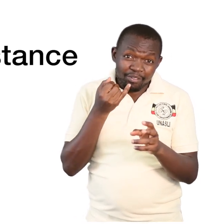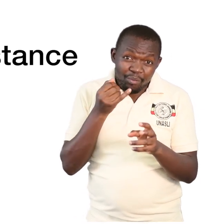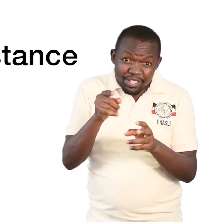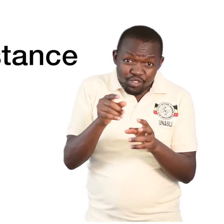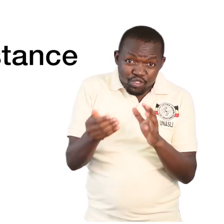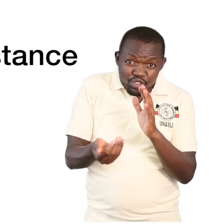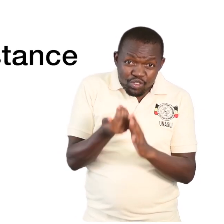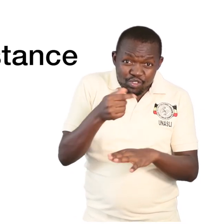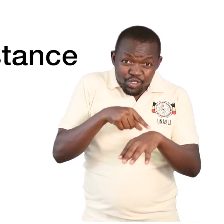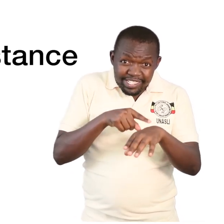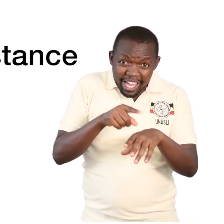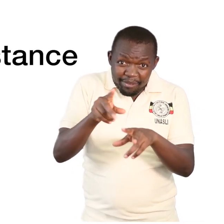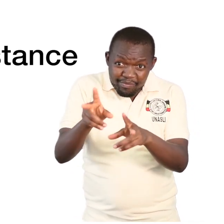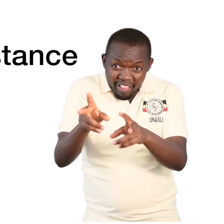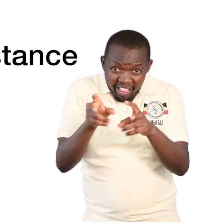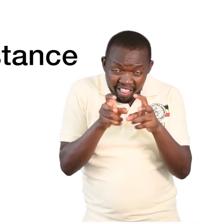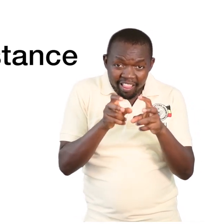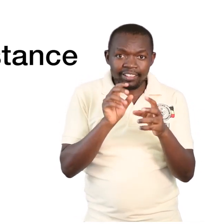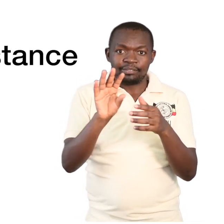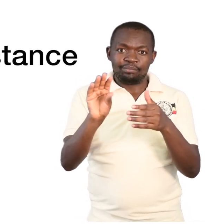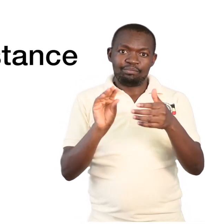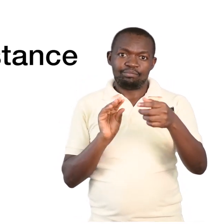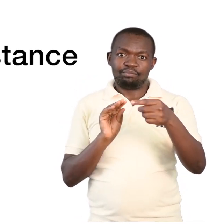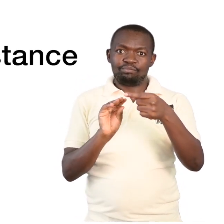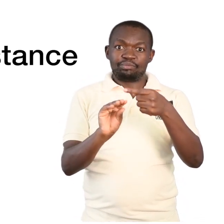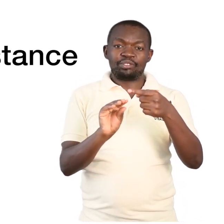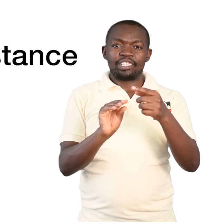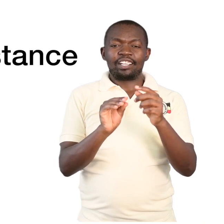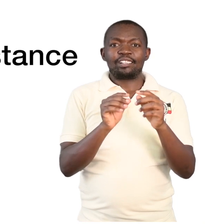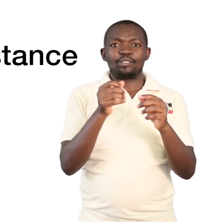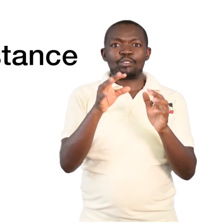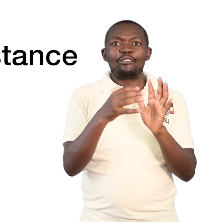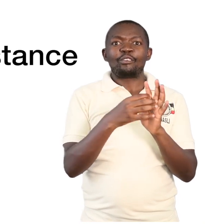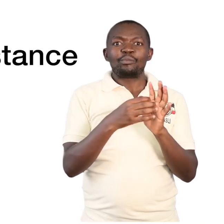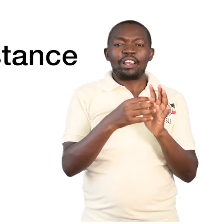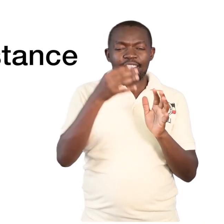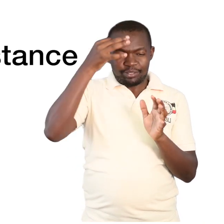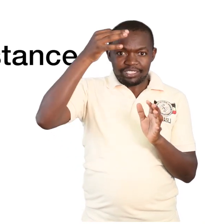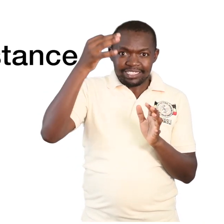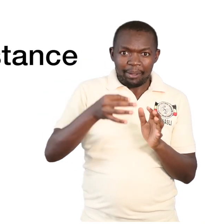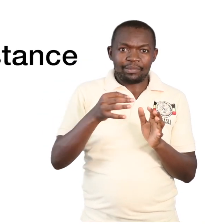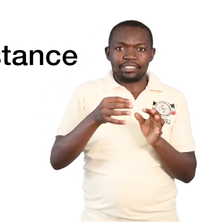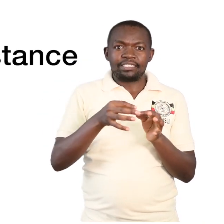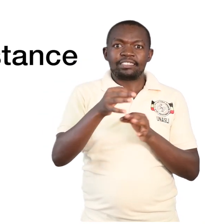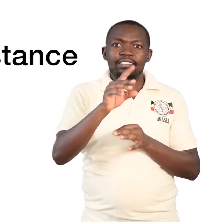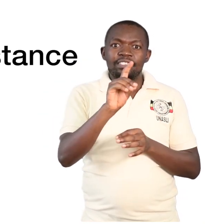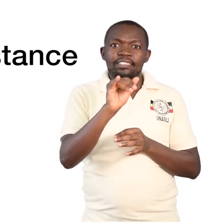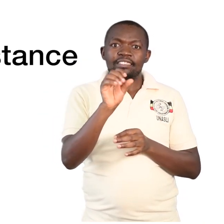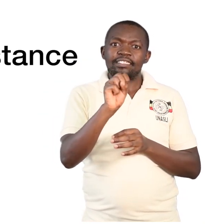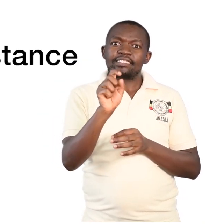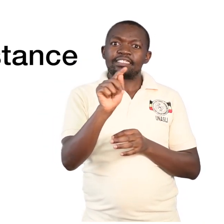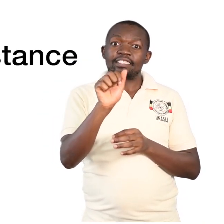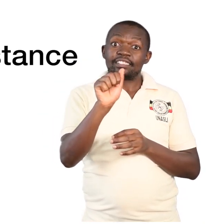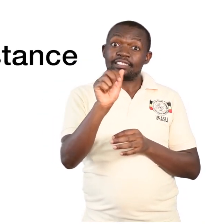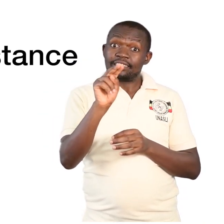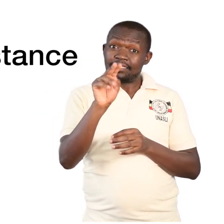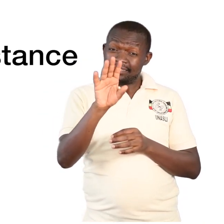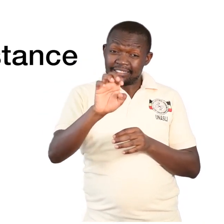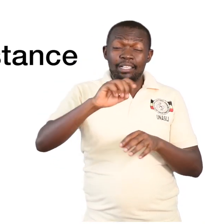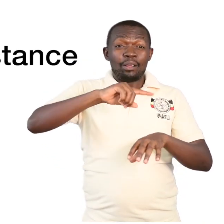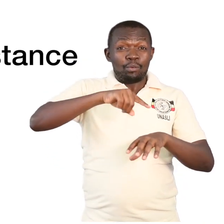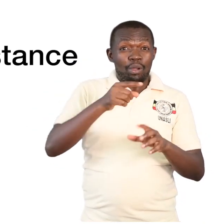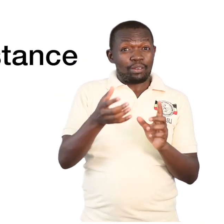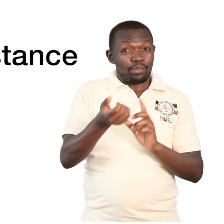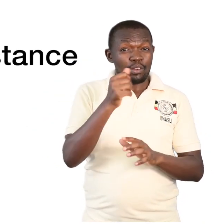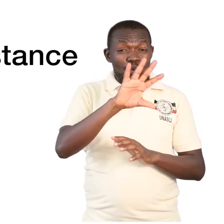and feed it into your formula. Determine that distance. After you've gotten these 3 categories